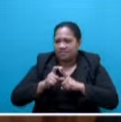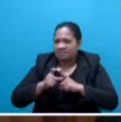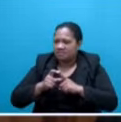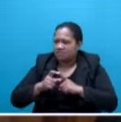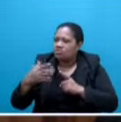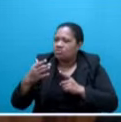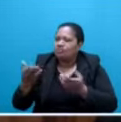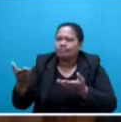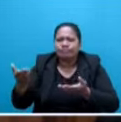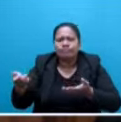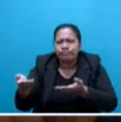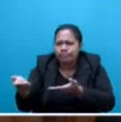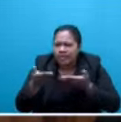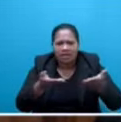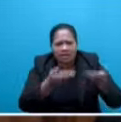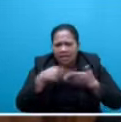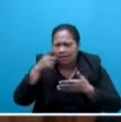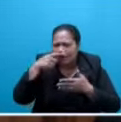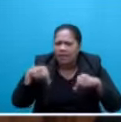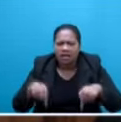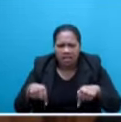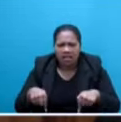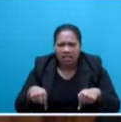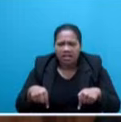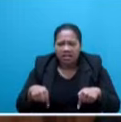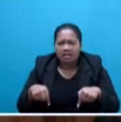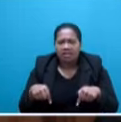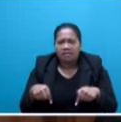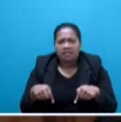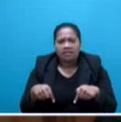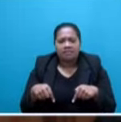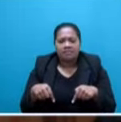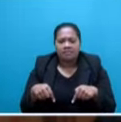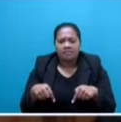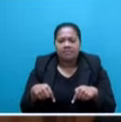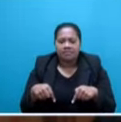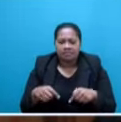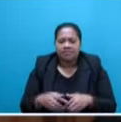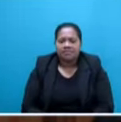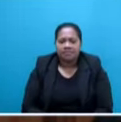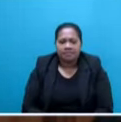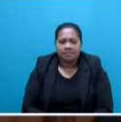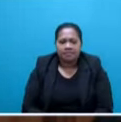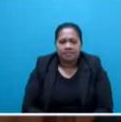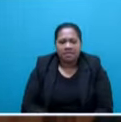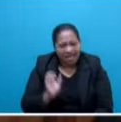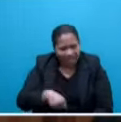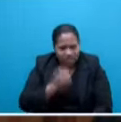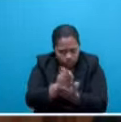local cane cutters now. Even the farmers. Yes, that's the truth here.